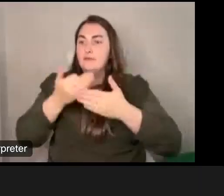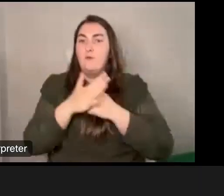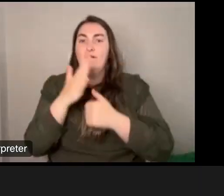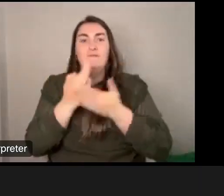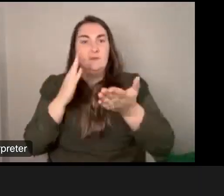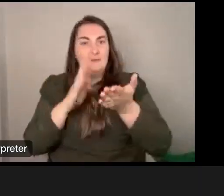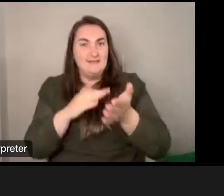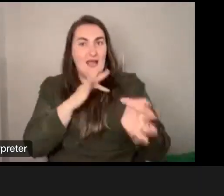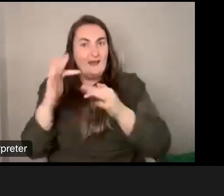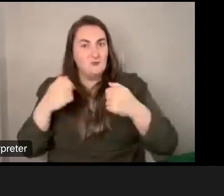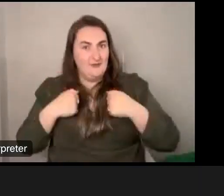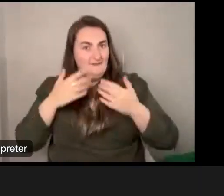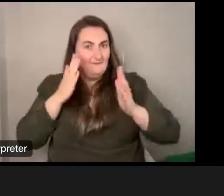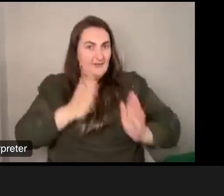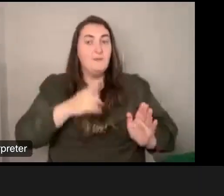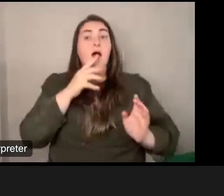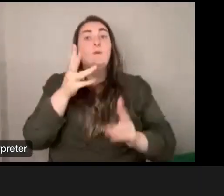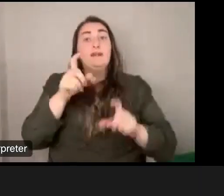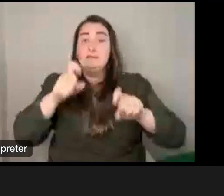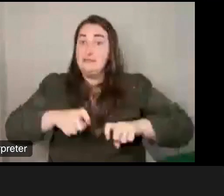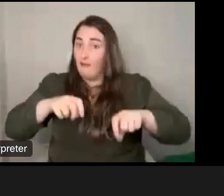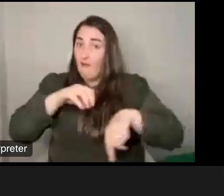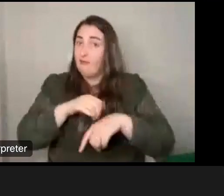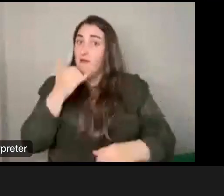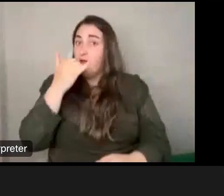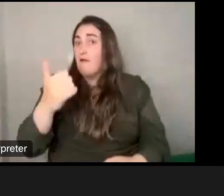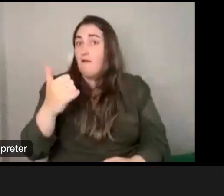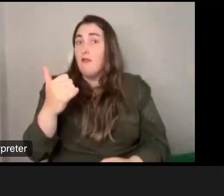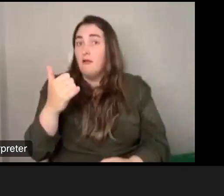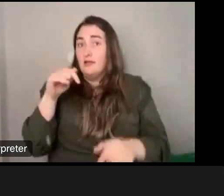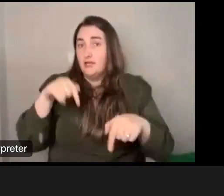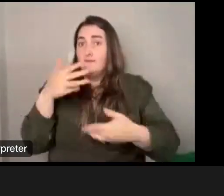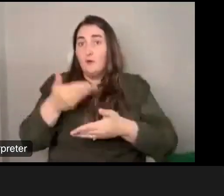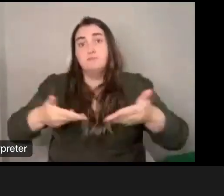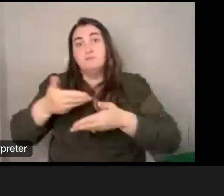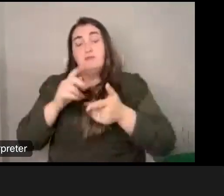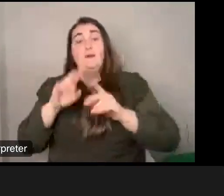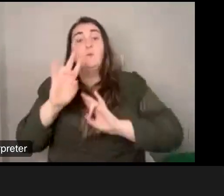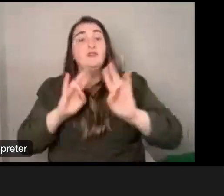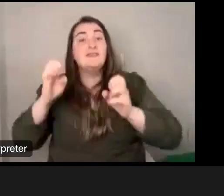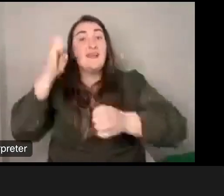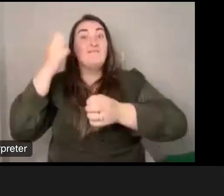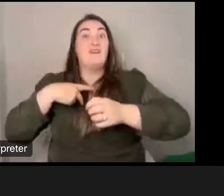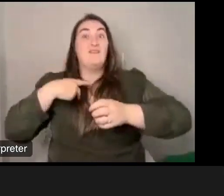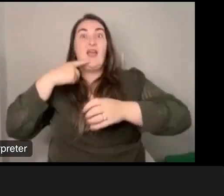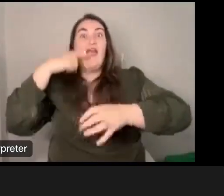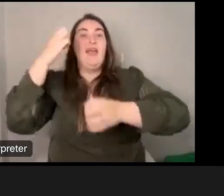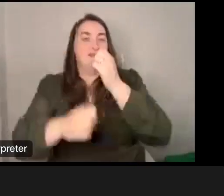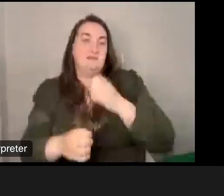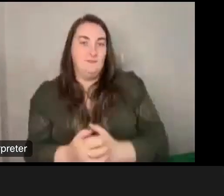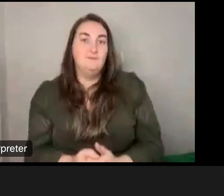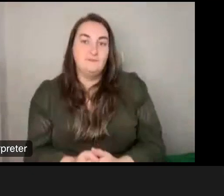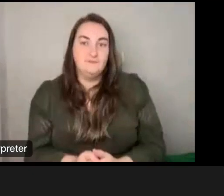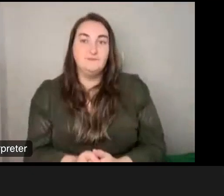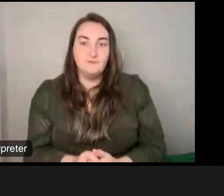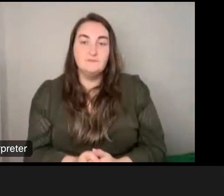I wrap up, but I will be staying on for the discussion and Q&A at the very end of the webinar. So just